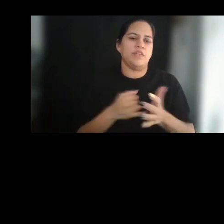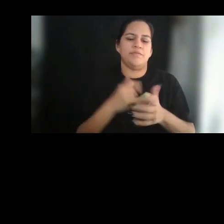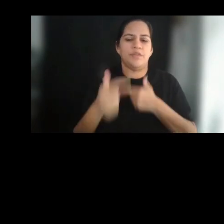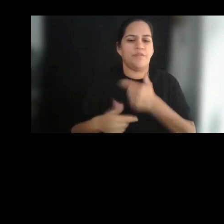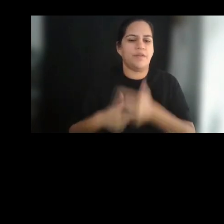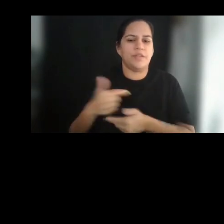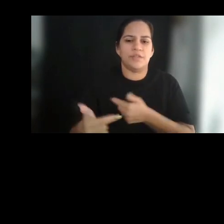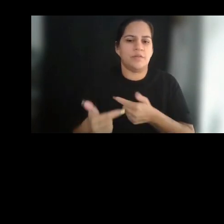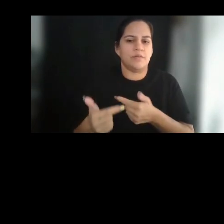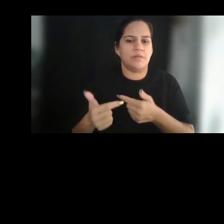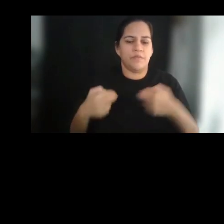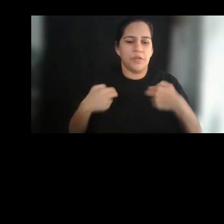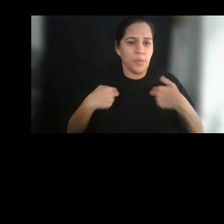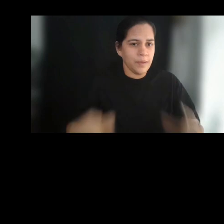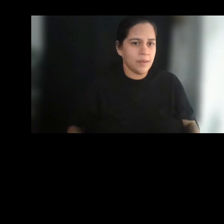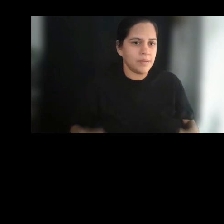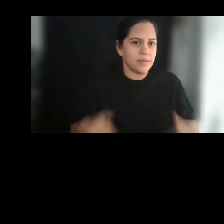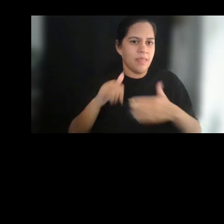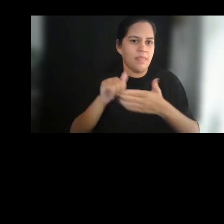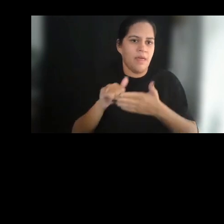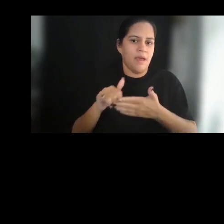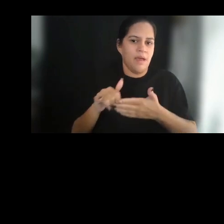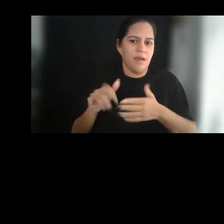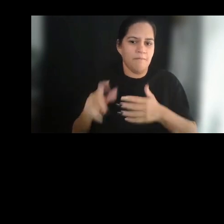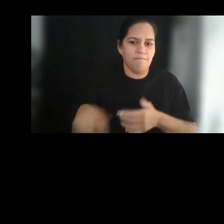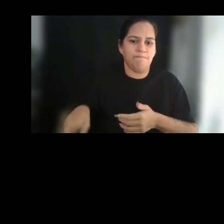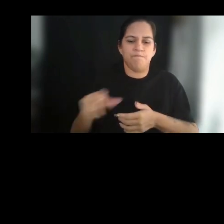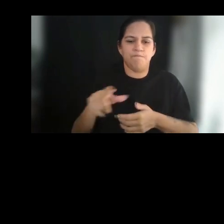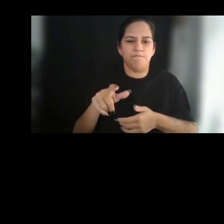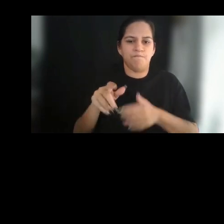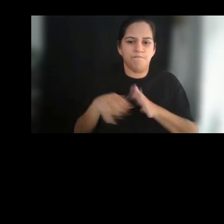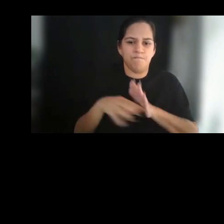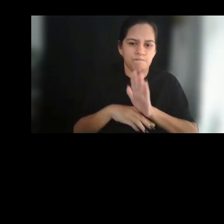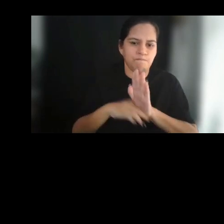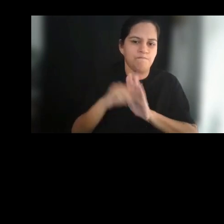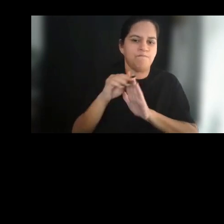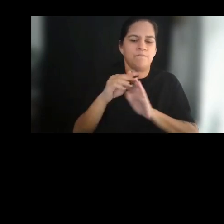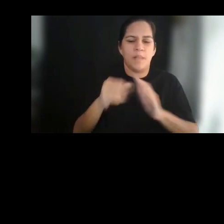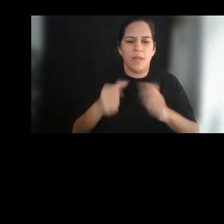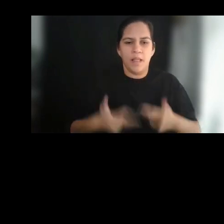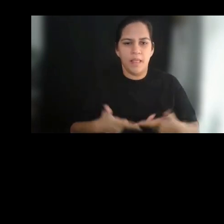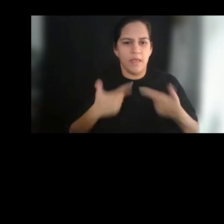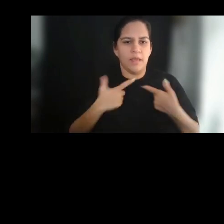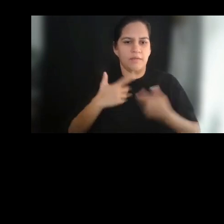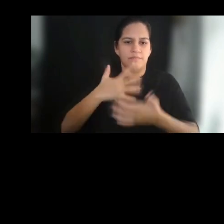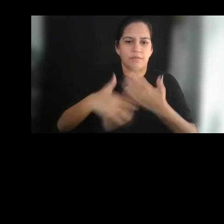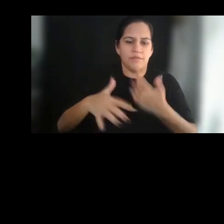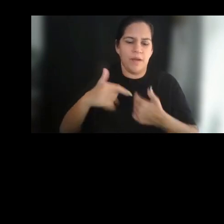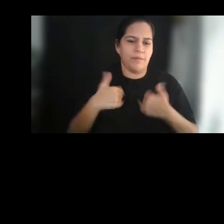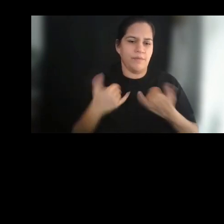that are maturing and living in and around me right now.